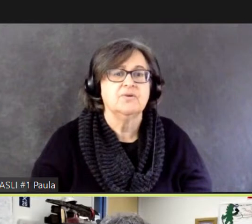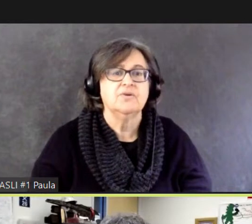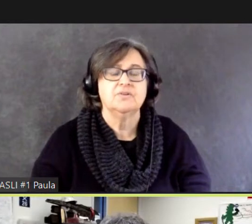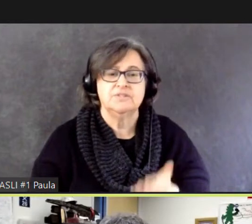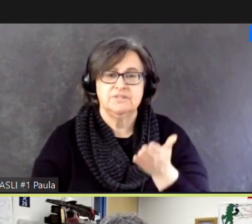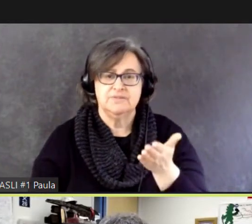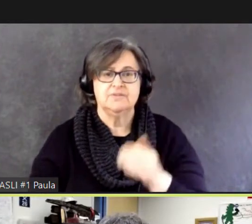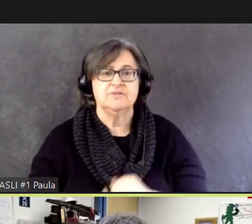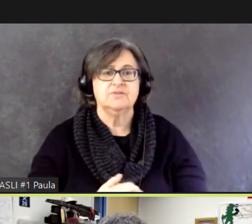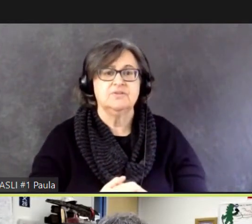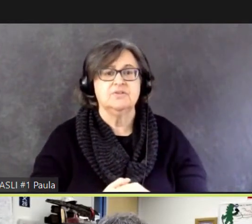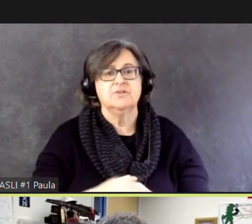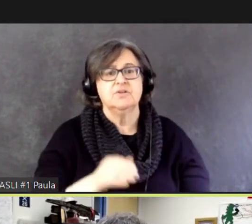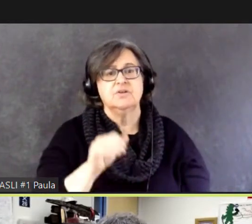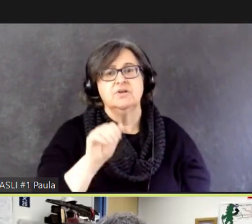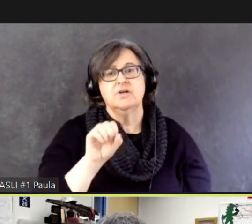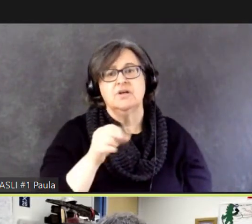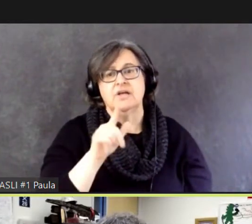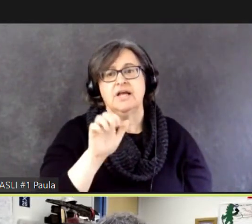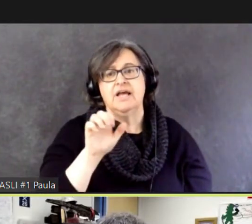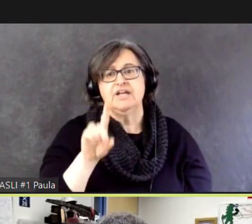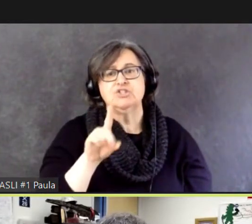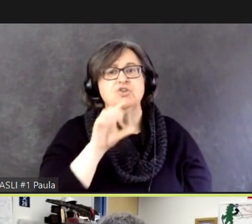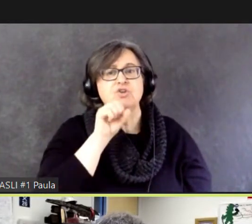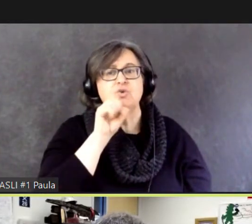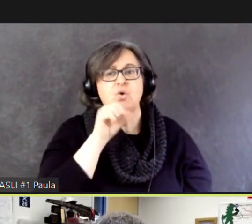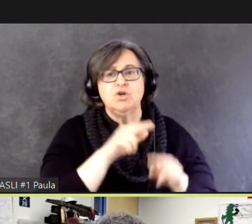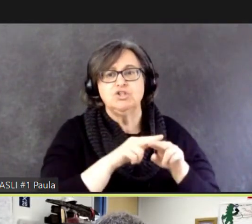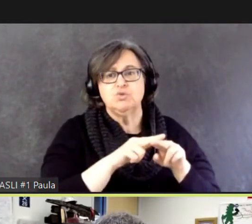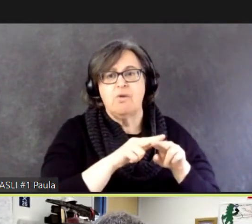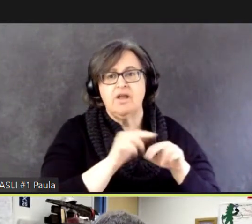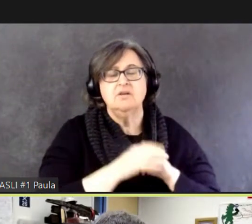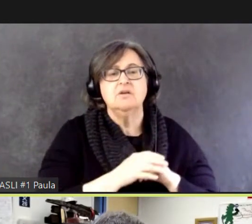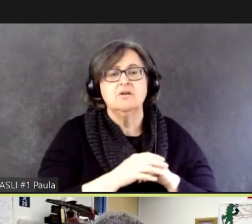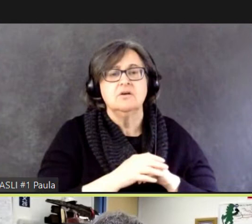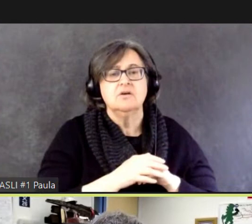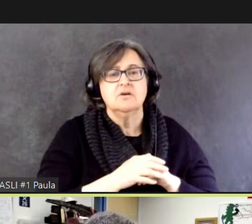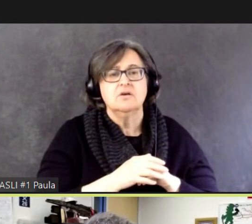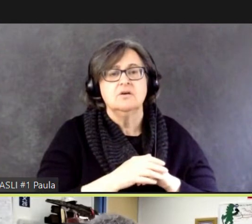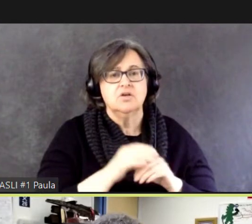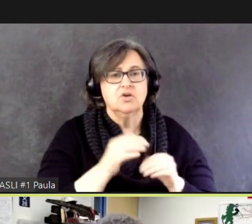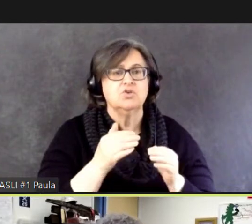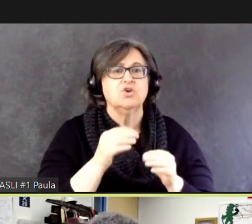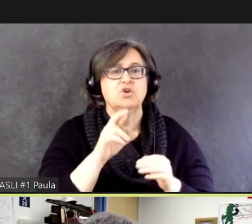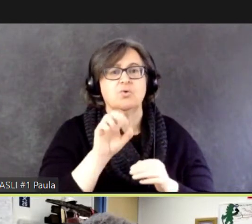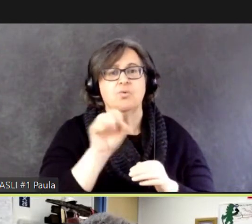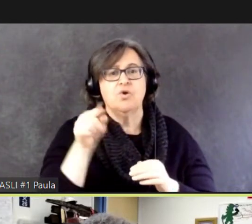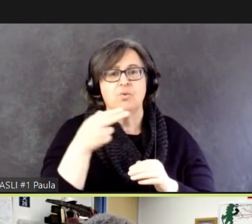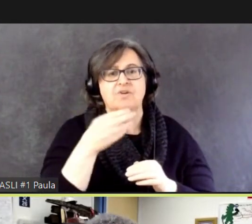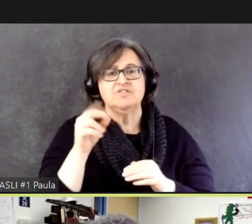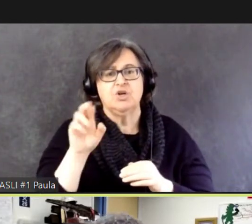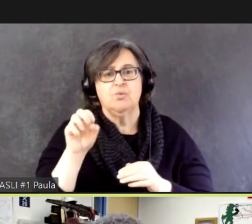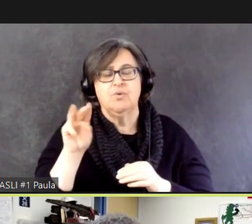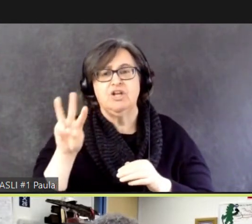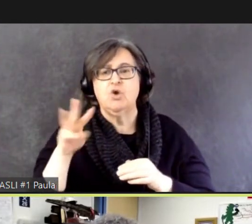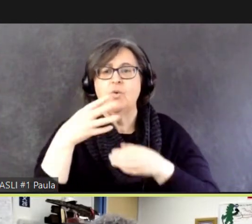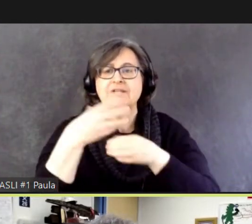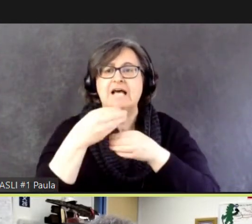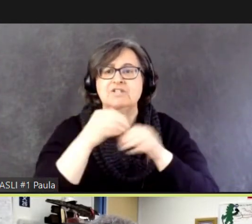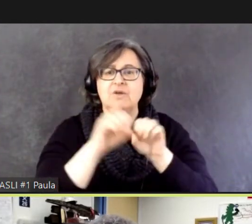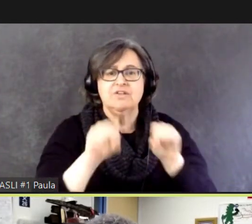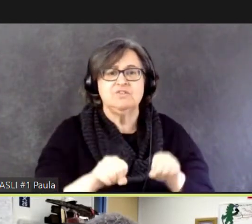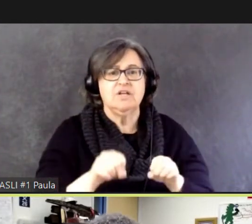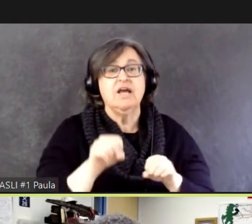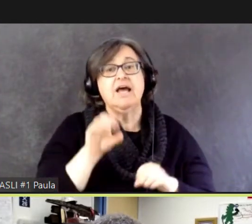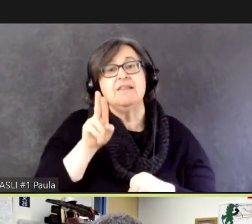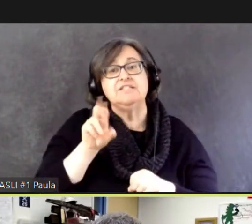Here is Ashland on the Orange Line. So as we've talked kind of previously in a couple of these, we've taken the Refresh and Renew outside the rail stations proper. So here we are in the bus